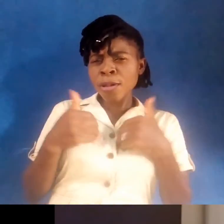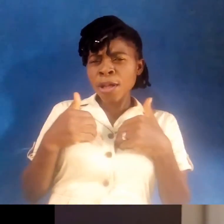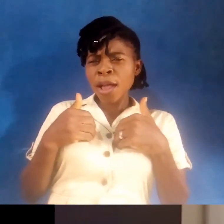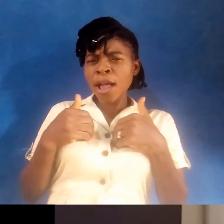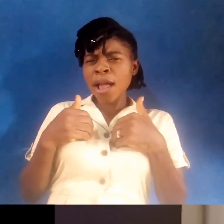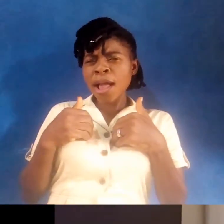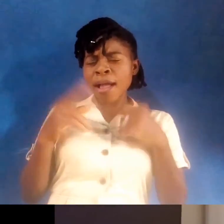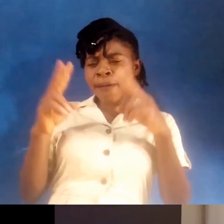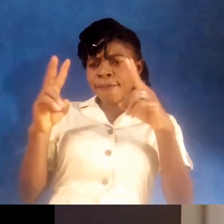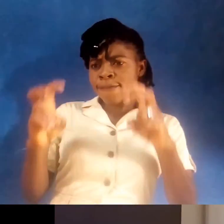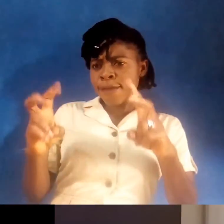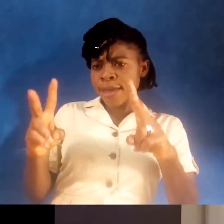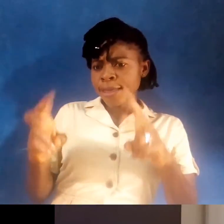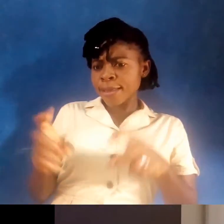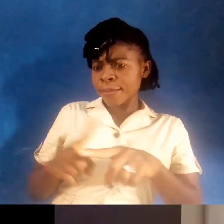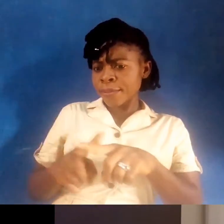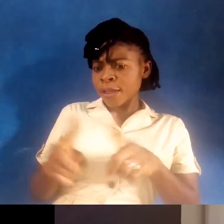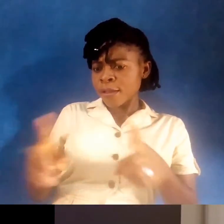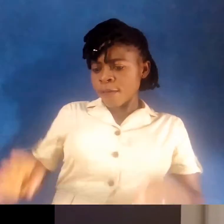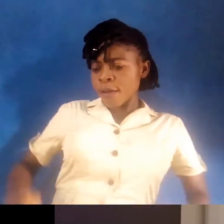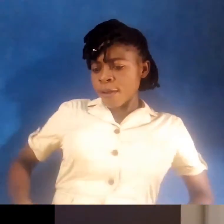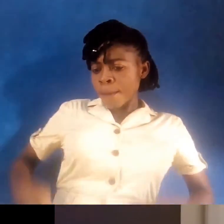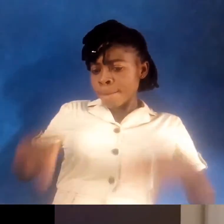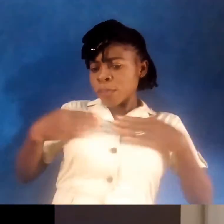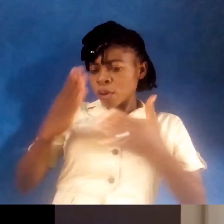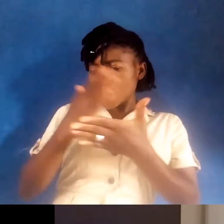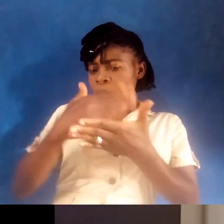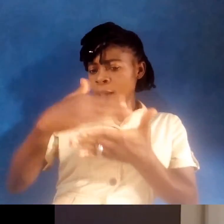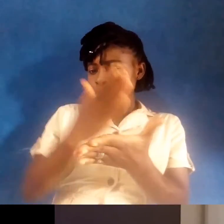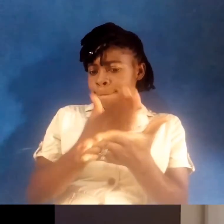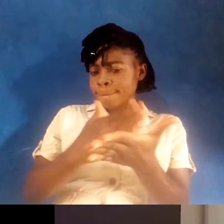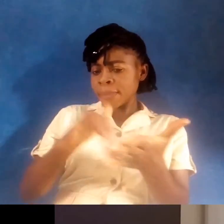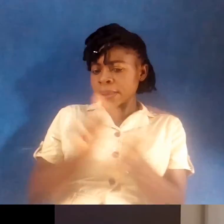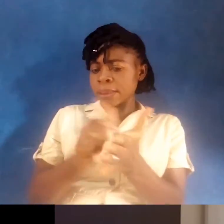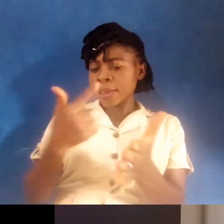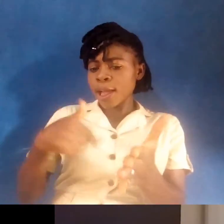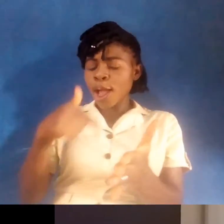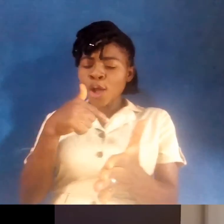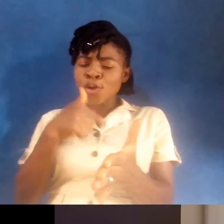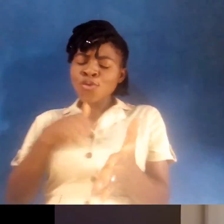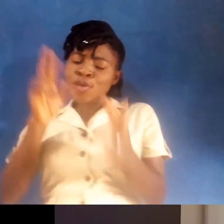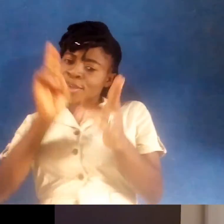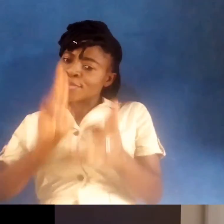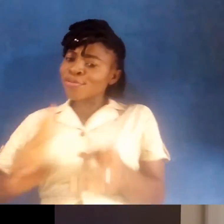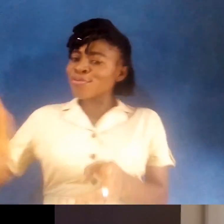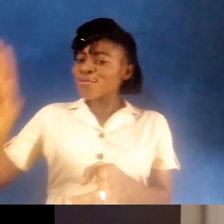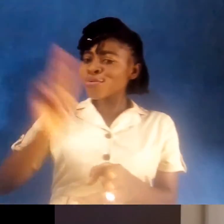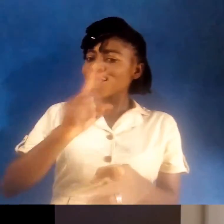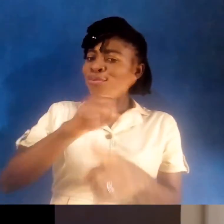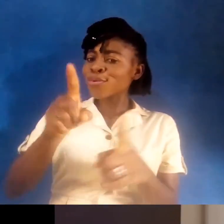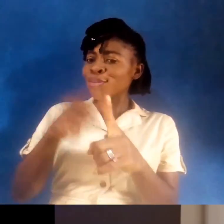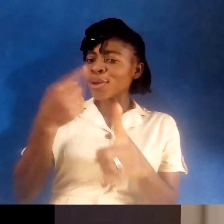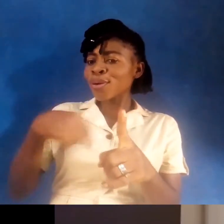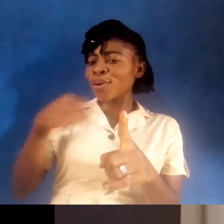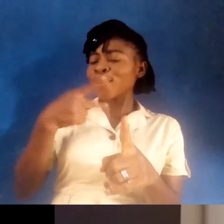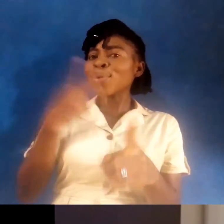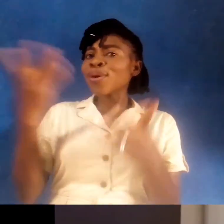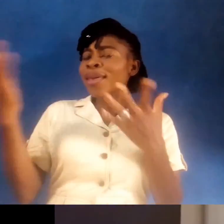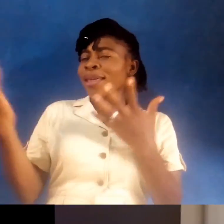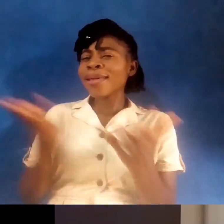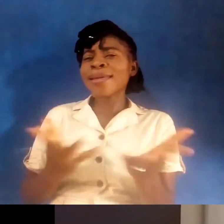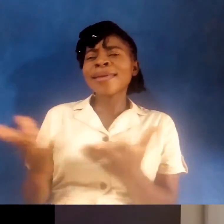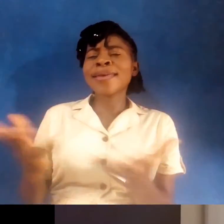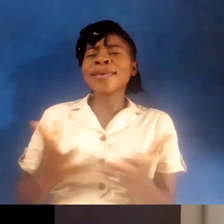Scholars have looked at different body parts that we use when we